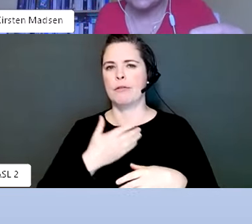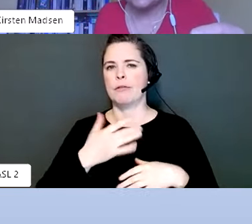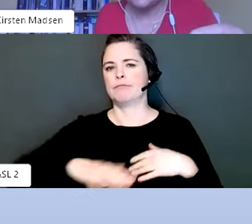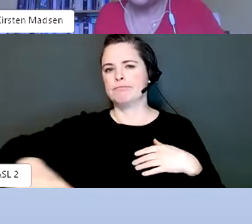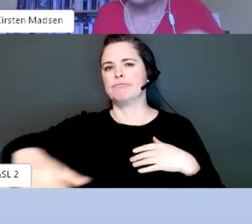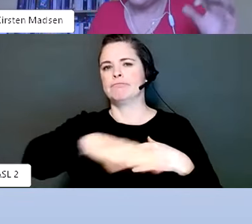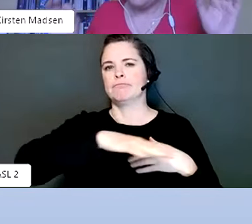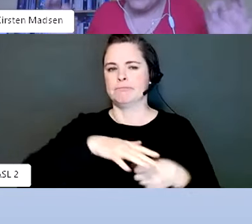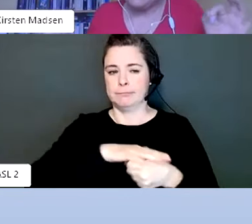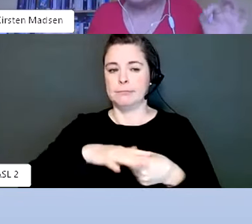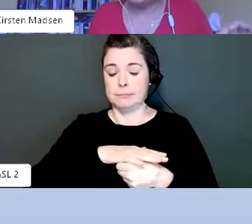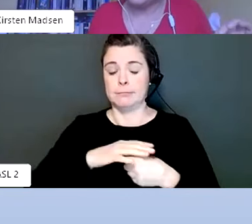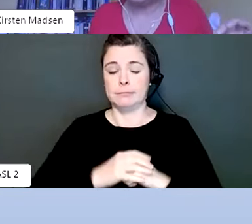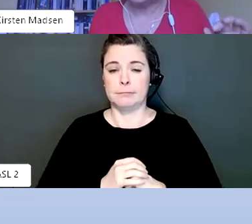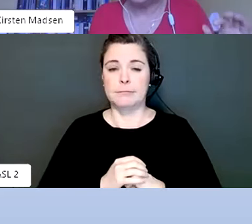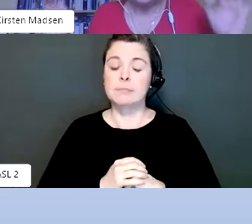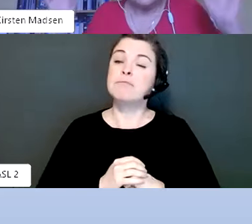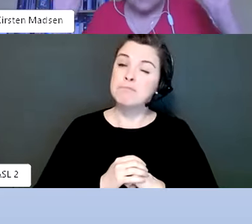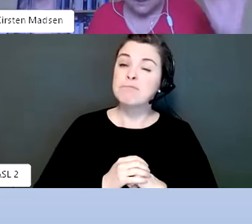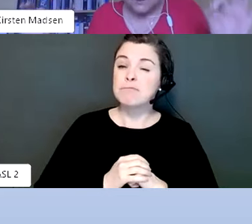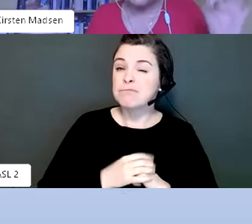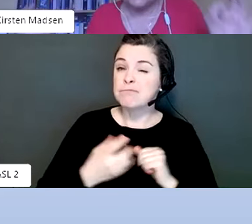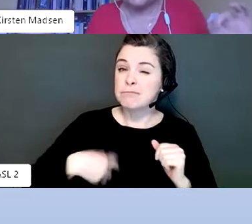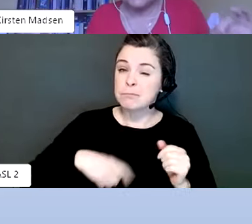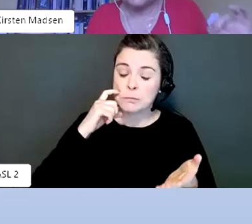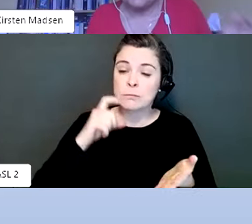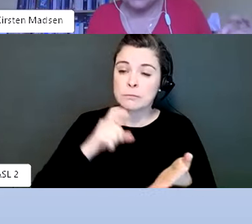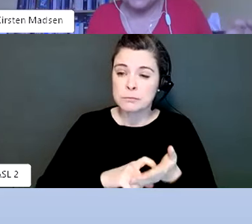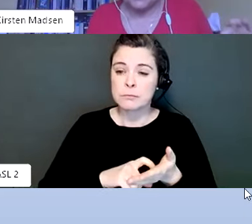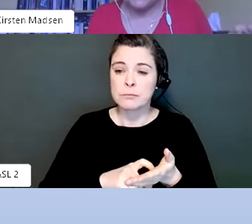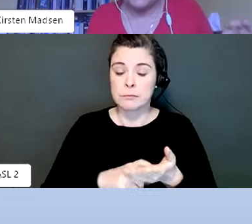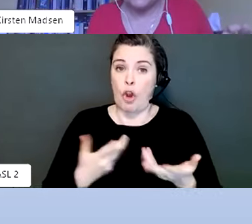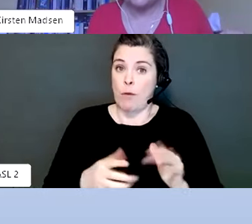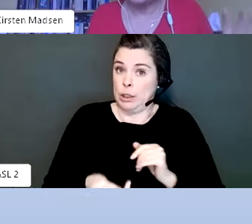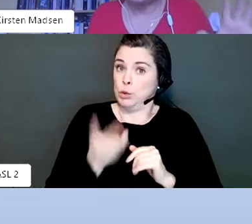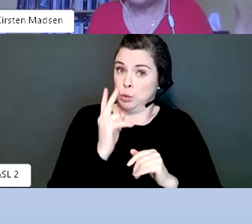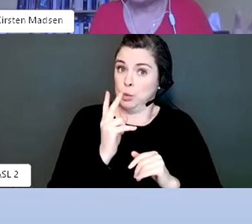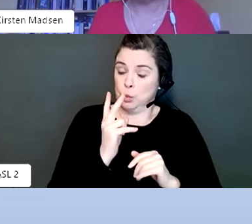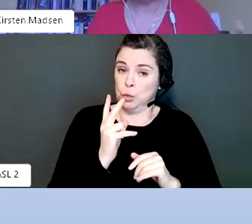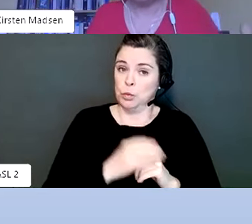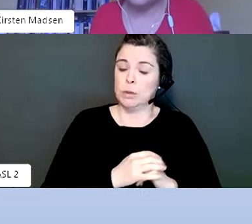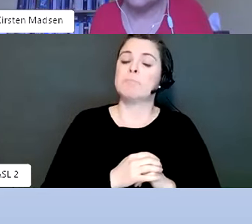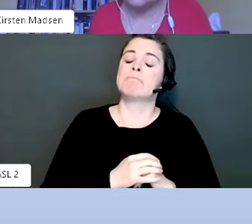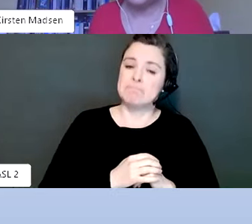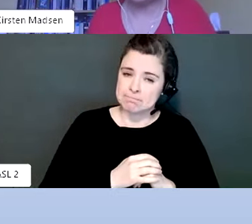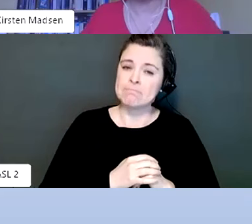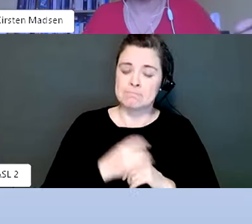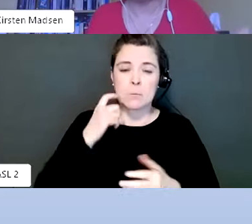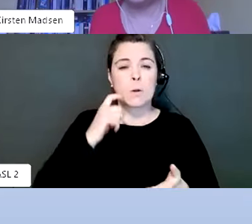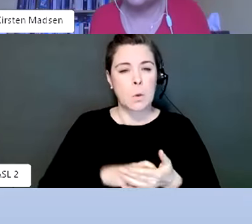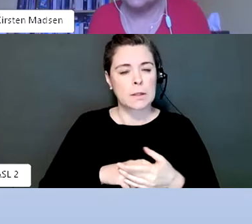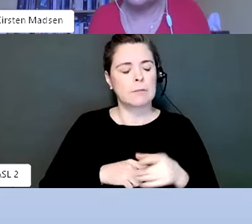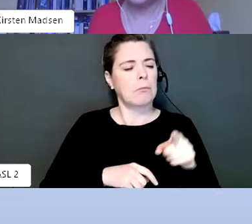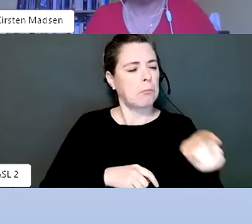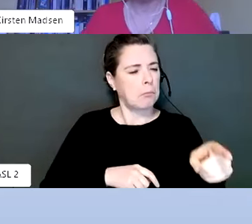site. And we have found that between the 2 sites we've already gone into, the behaviors are different, the